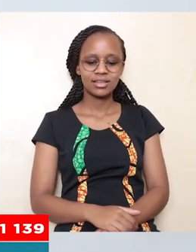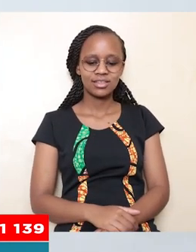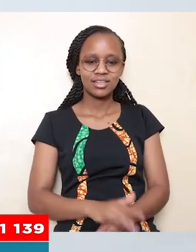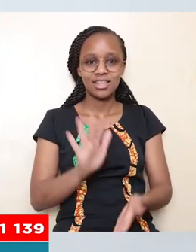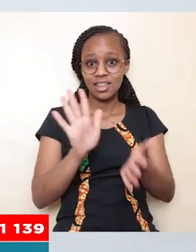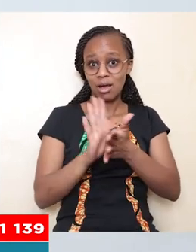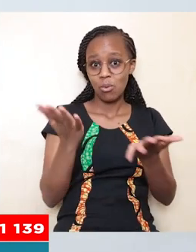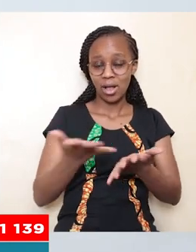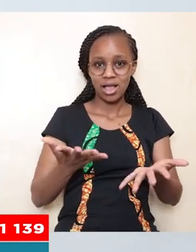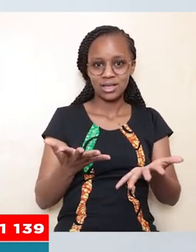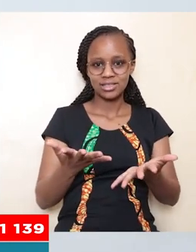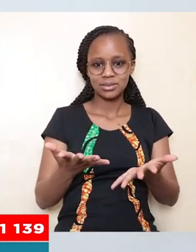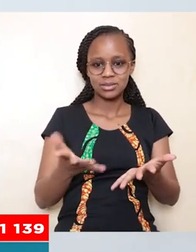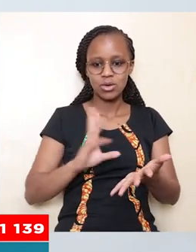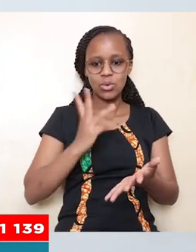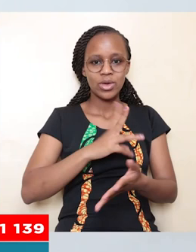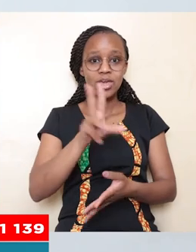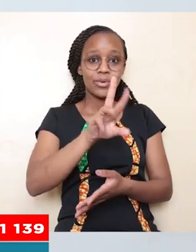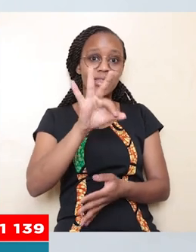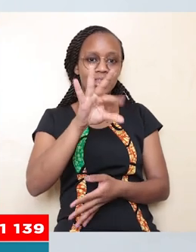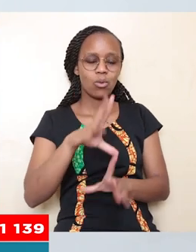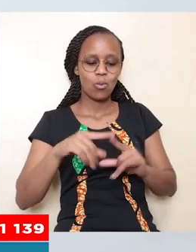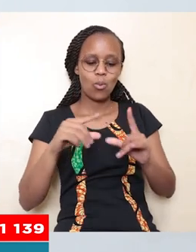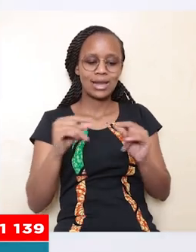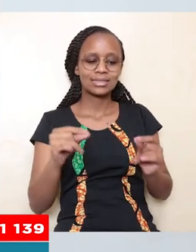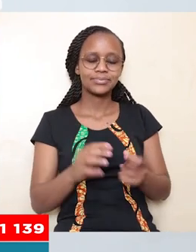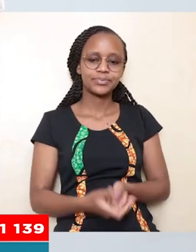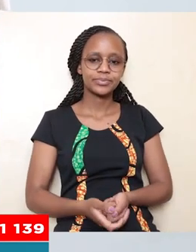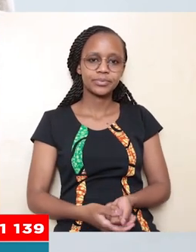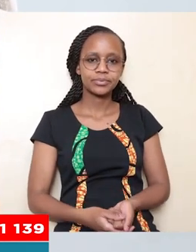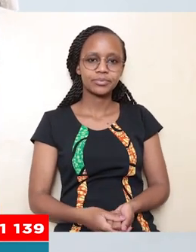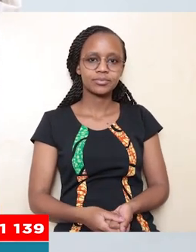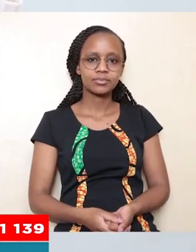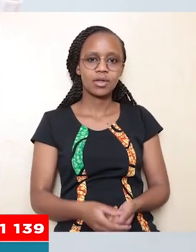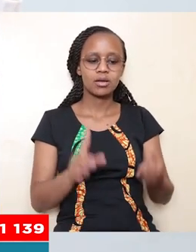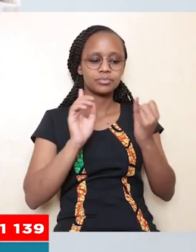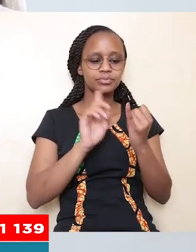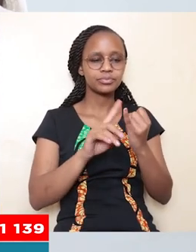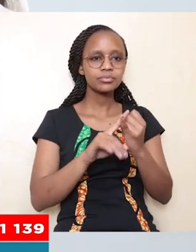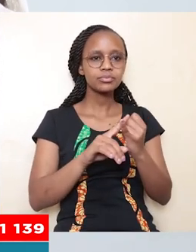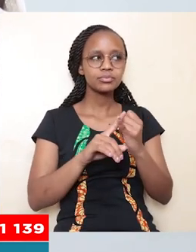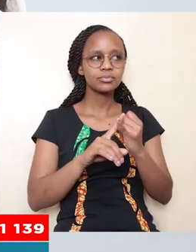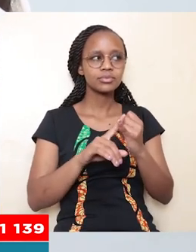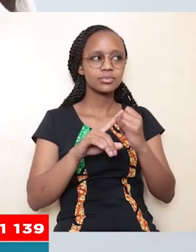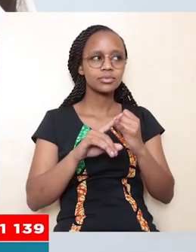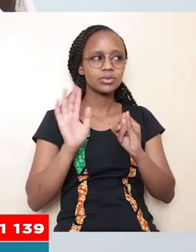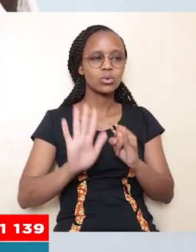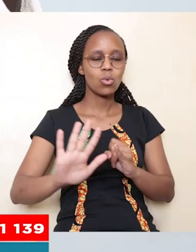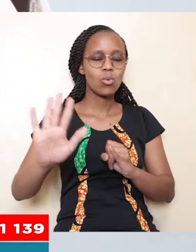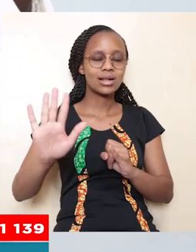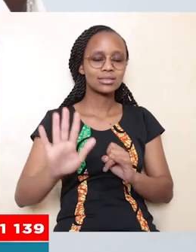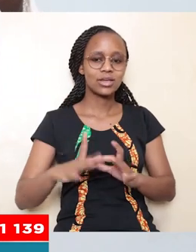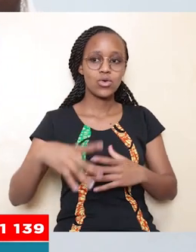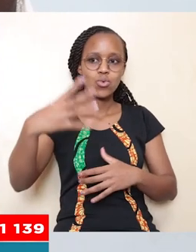That is where we use three words. The first one is leaving,